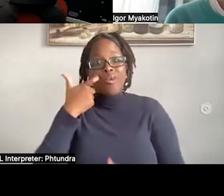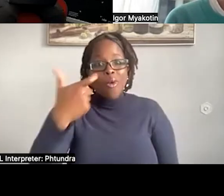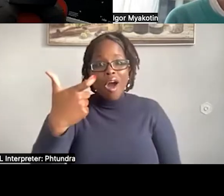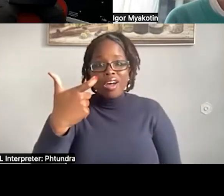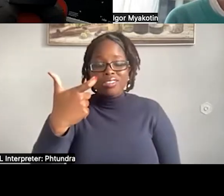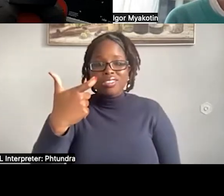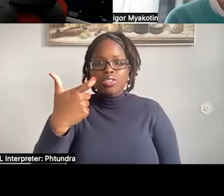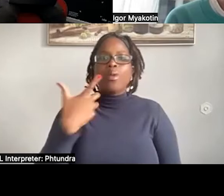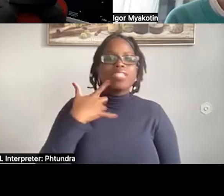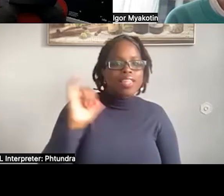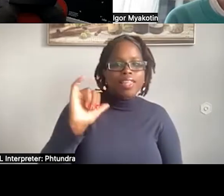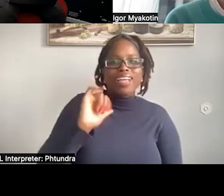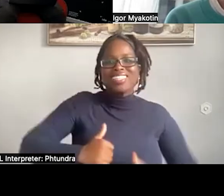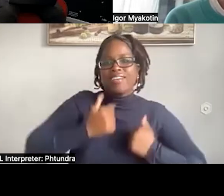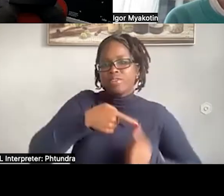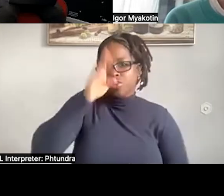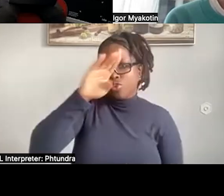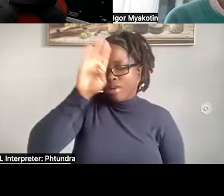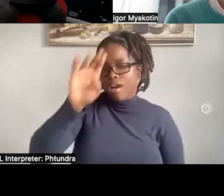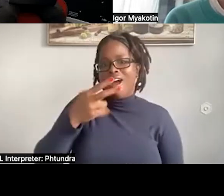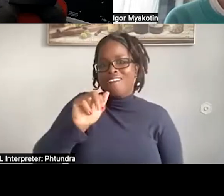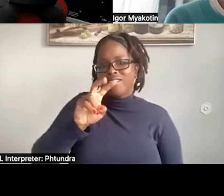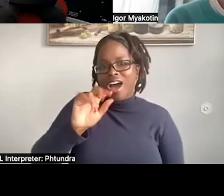two anecdotes about what